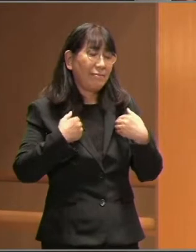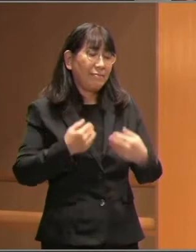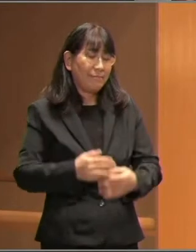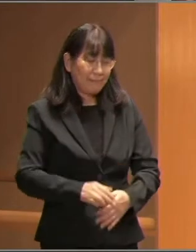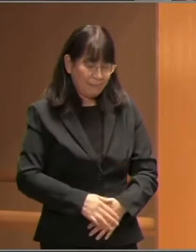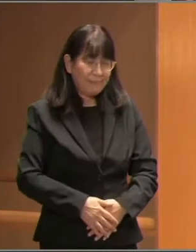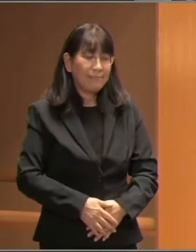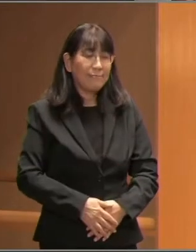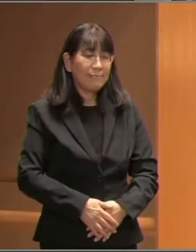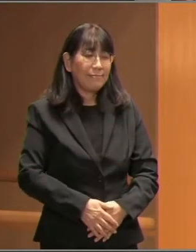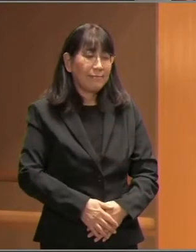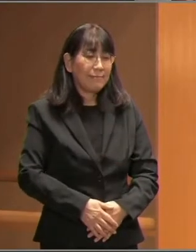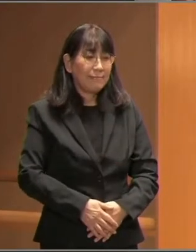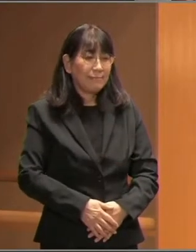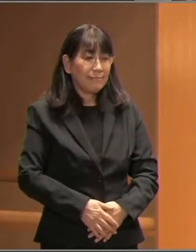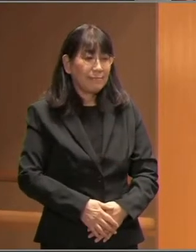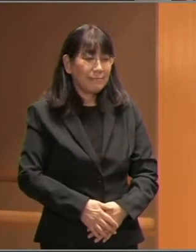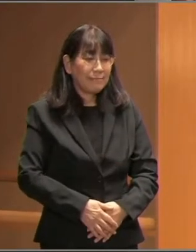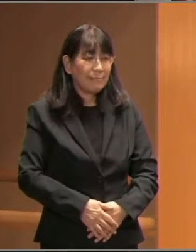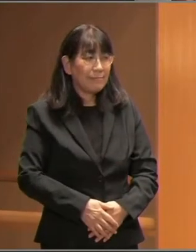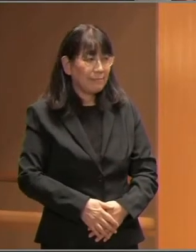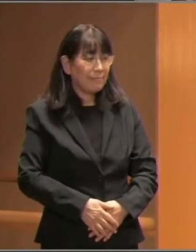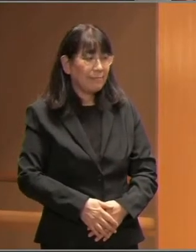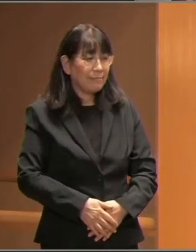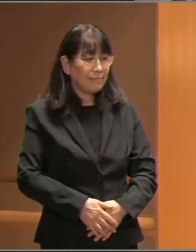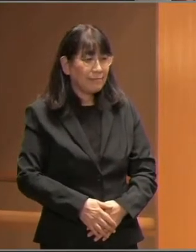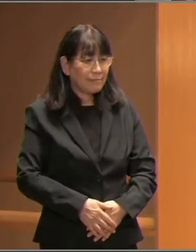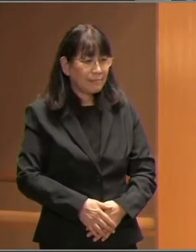produce parts and materials and then vehicles.